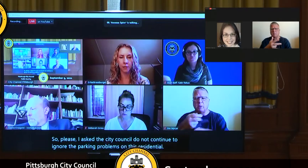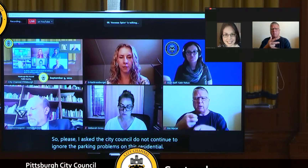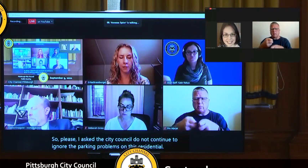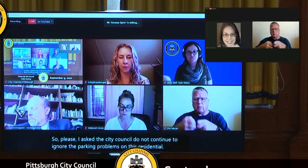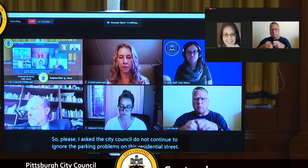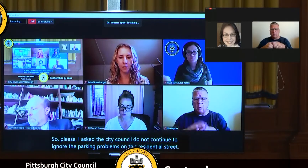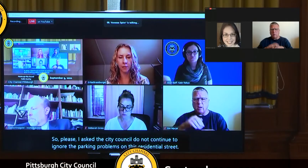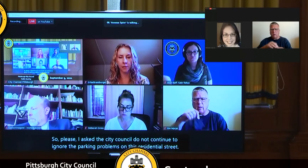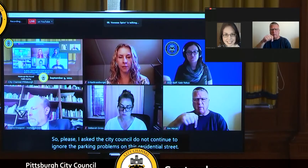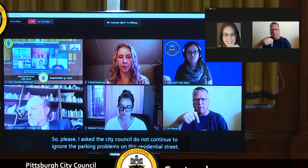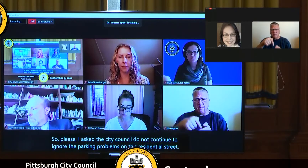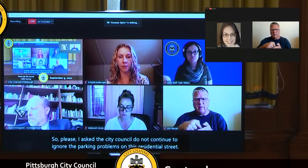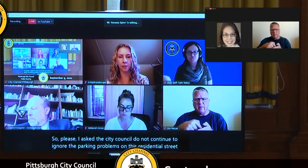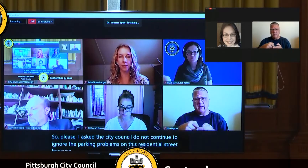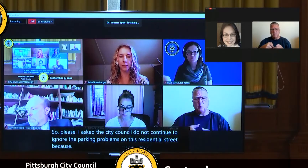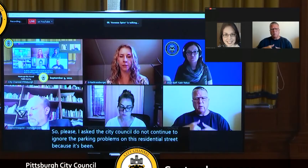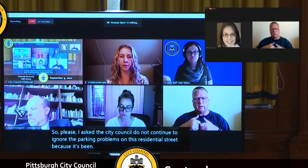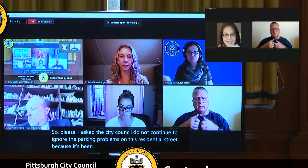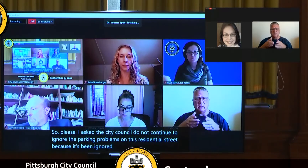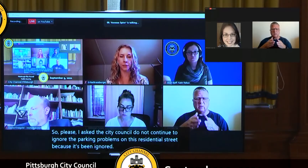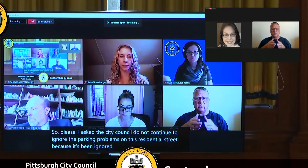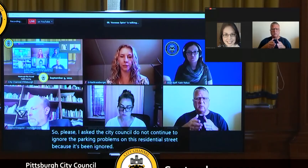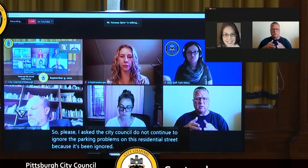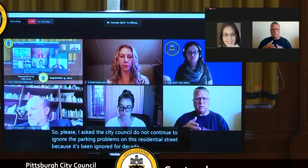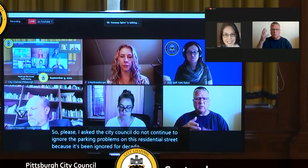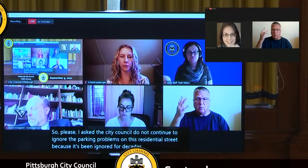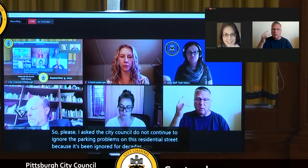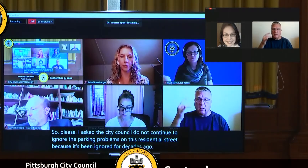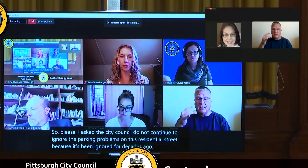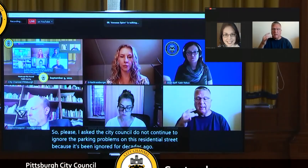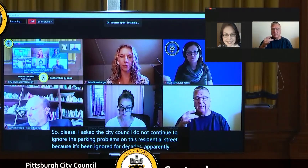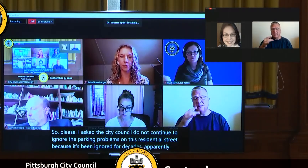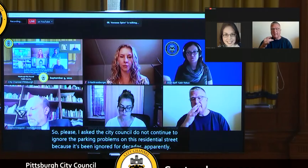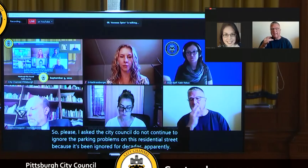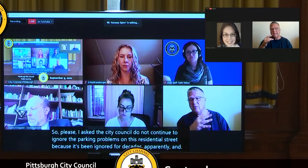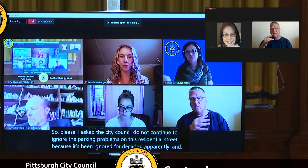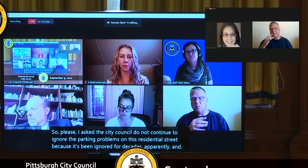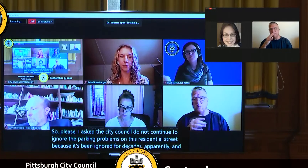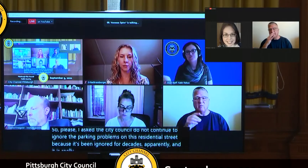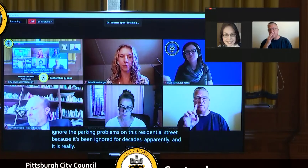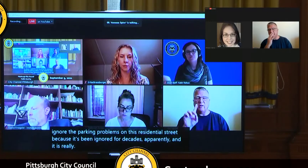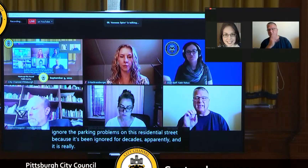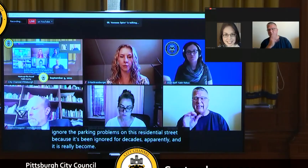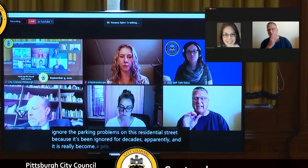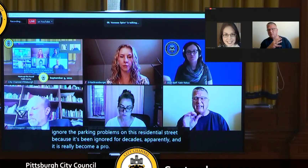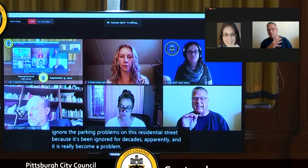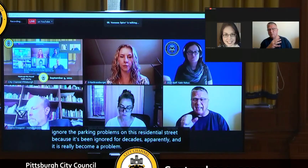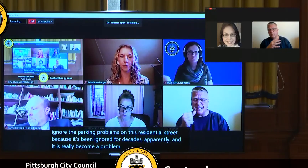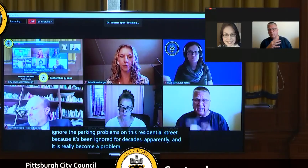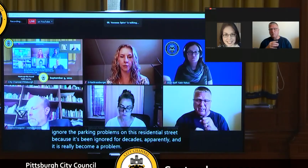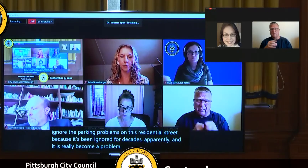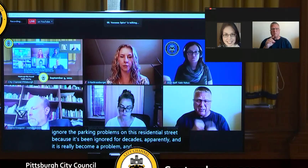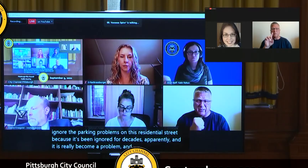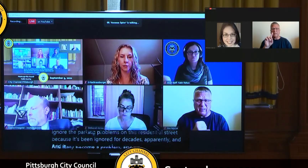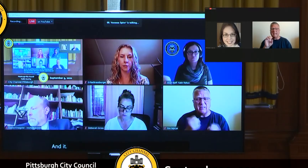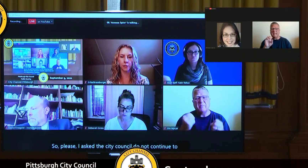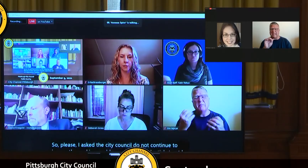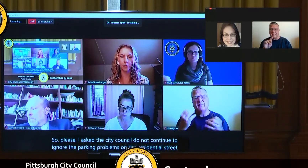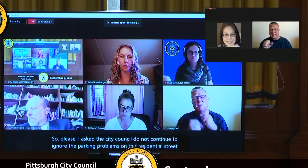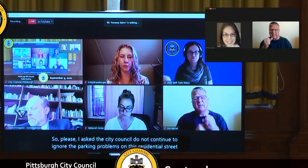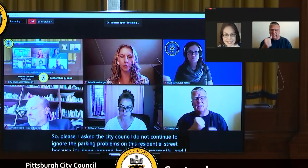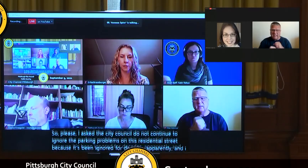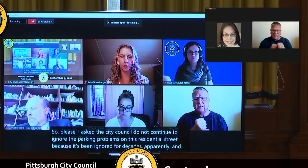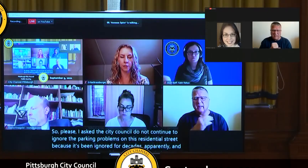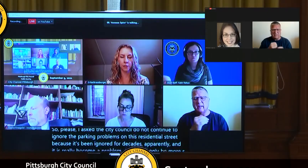street, because it's been ignored for decades apparently, and it has really become a problem, and it will only be more so,